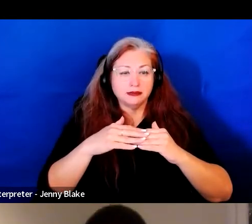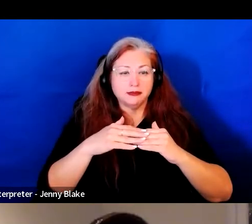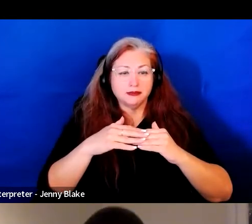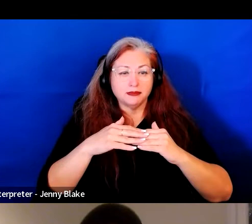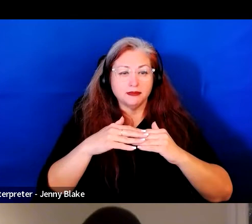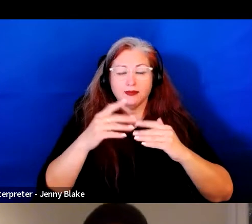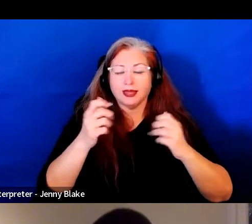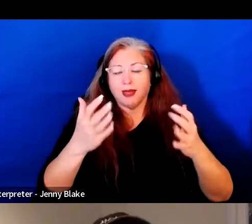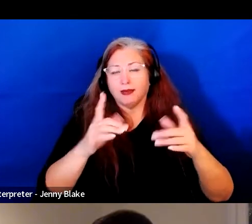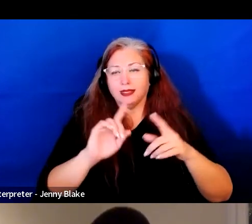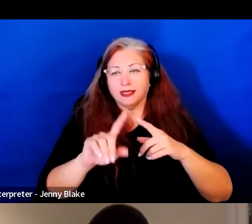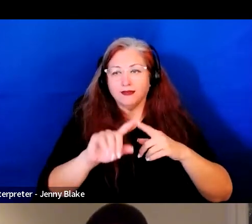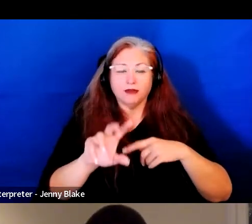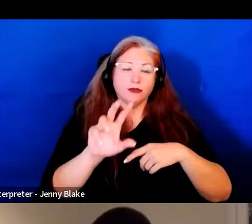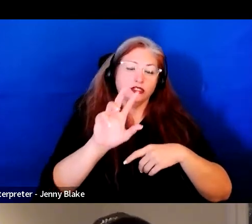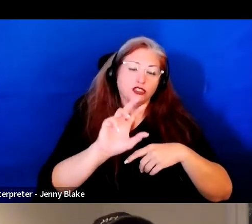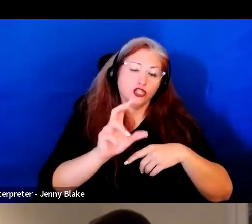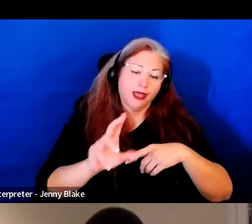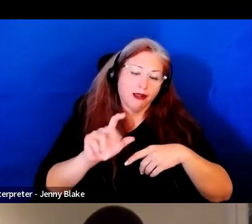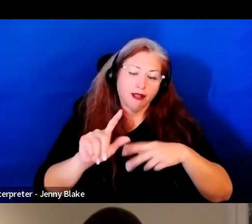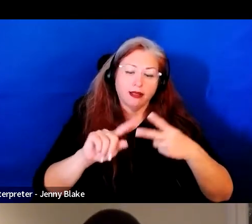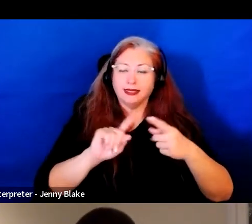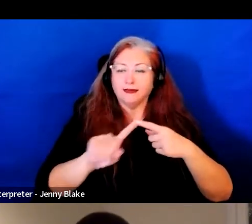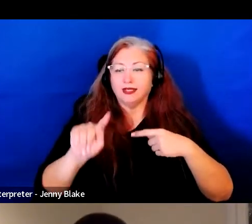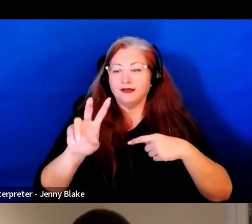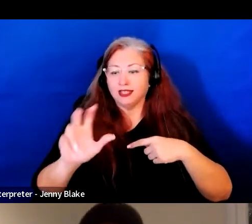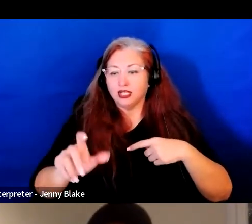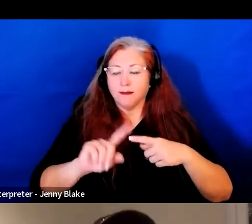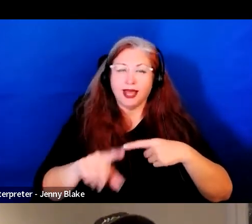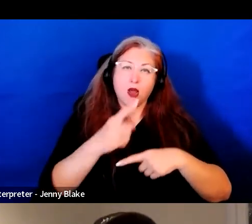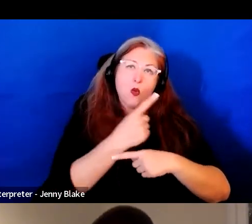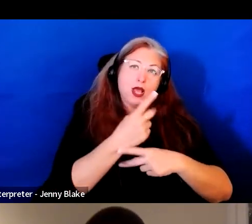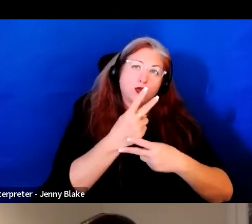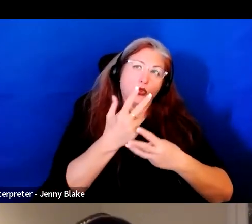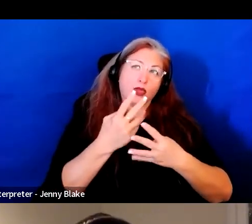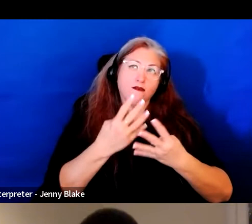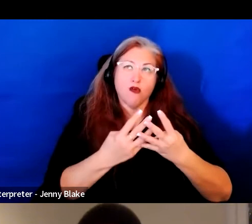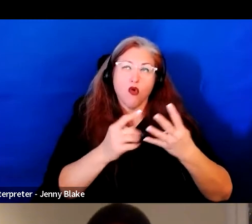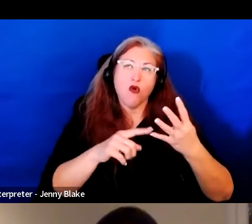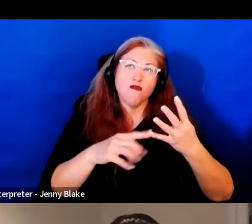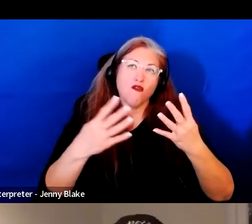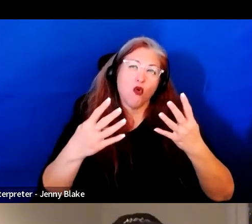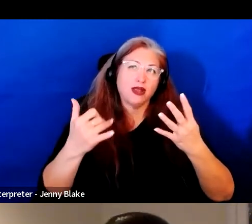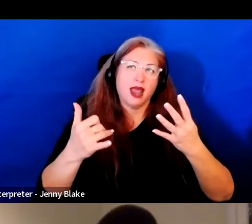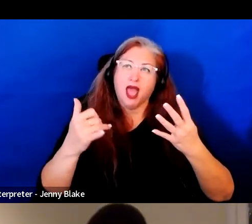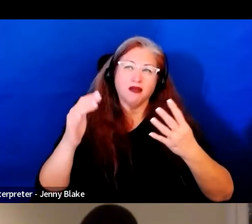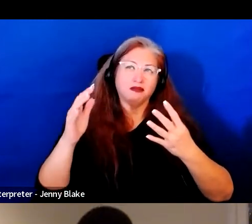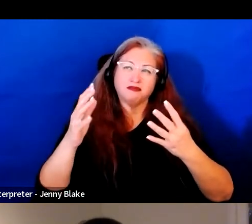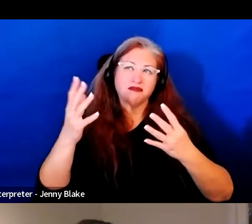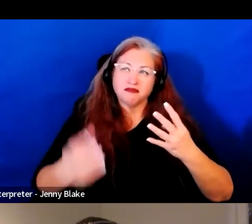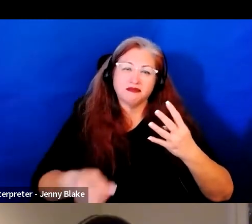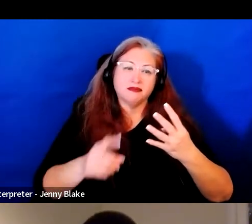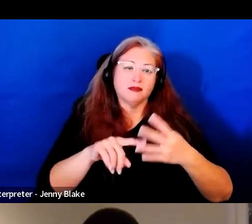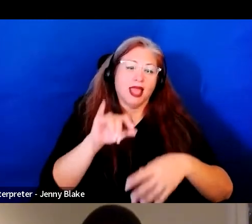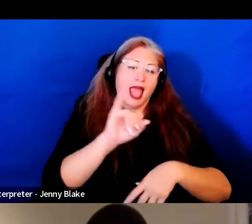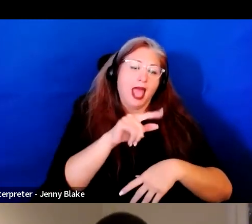they have lots of different like channels, they have lots of different TV channels. You've got 1, 2, 3, 4, but 4 is kind of dying, and then you've got the iPlayer, and then you've